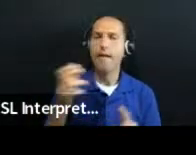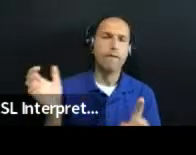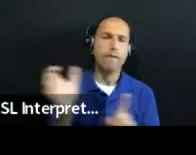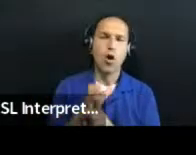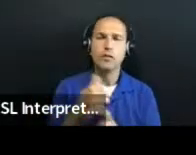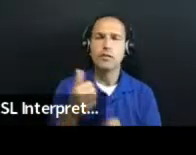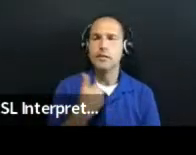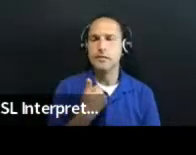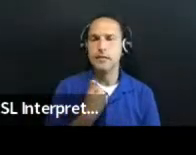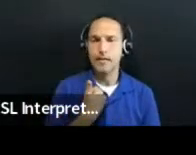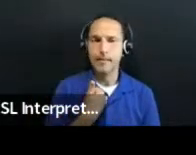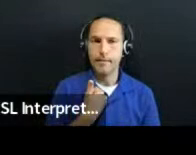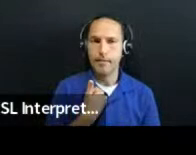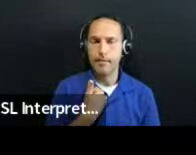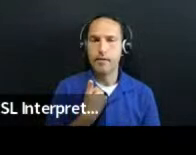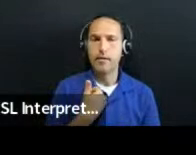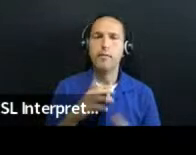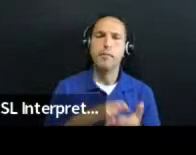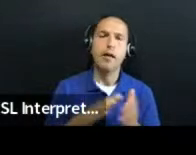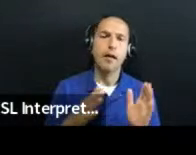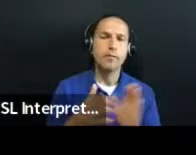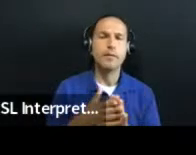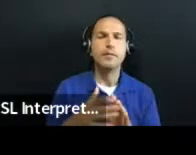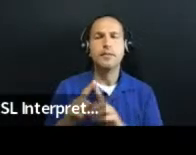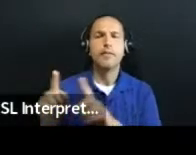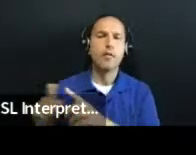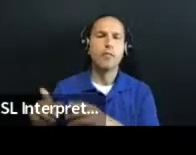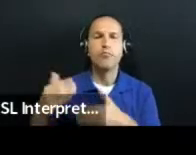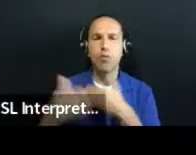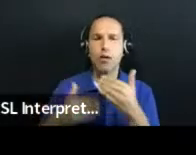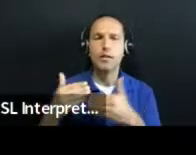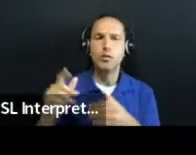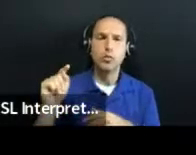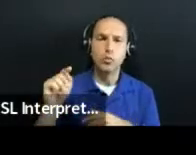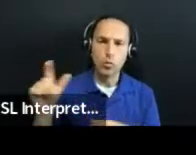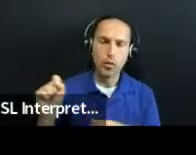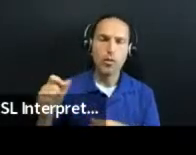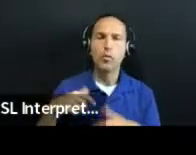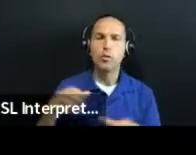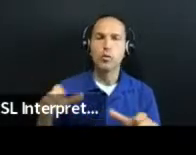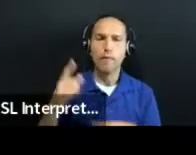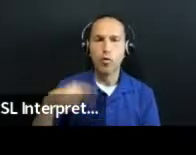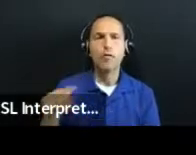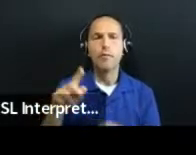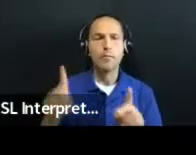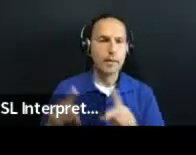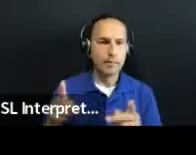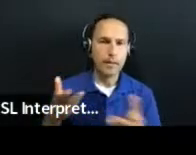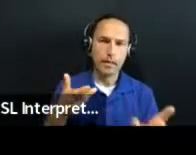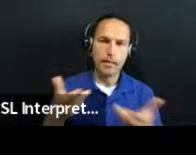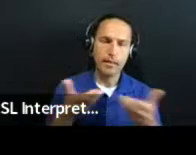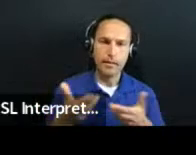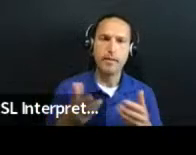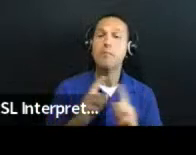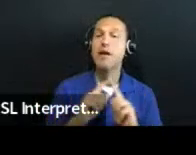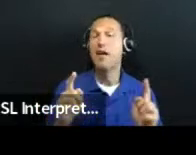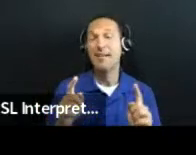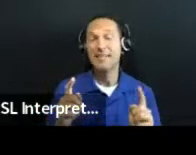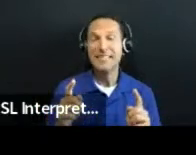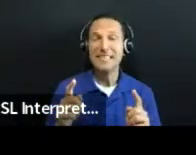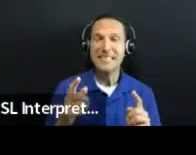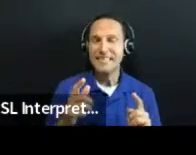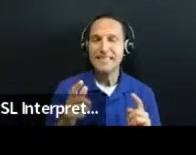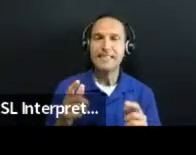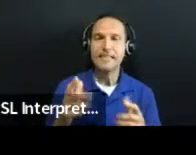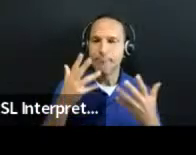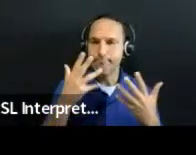ourselves into arbitrary processes and tools. We do things for the people that we're doing them for. Unfortunately, when